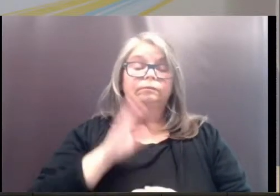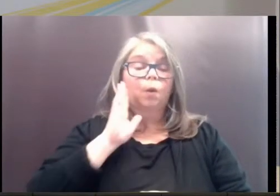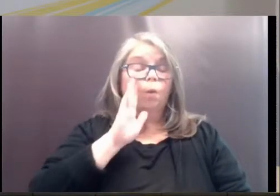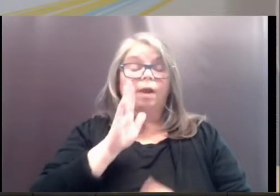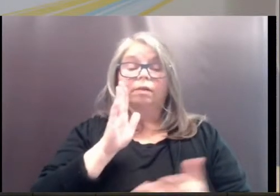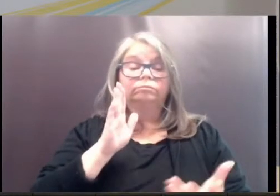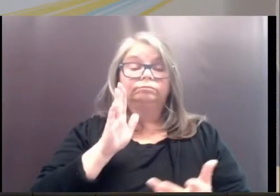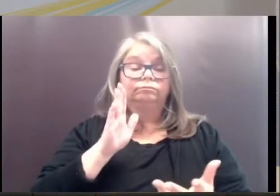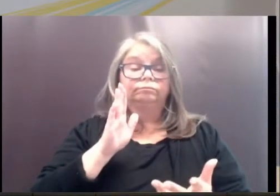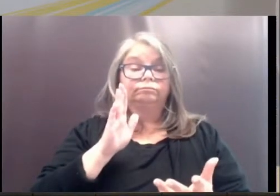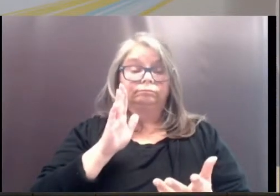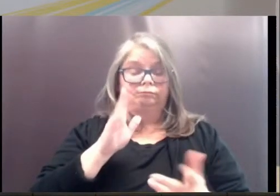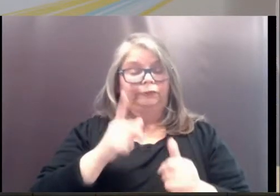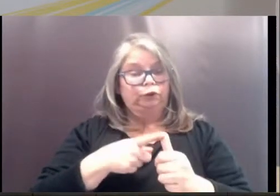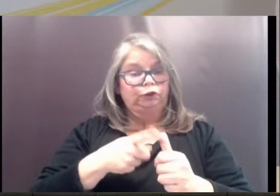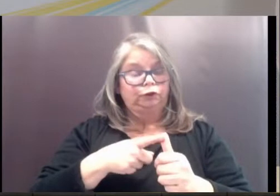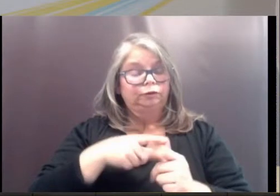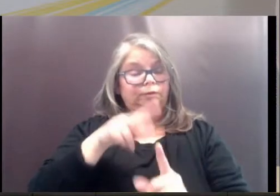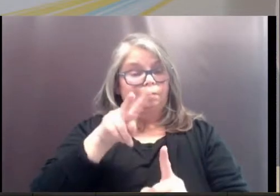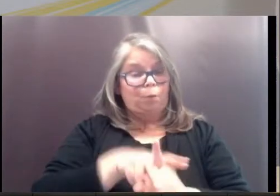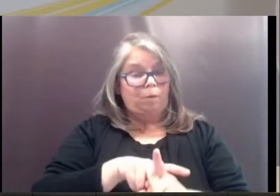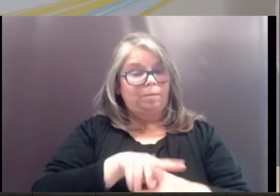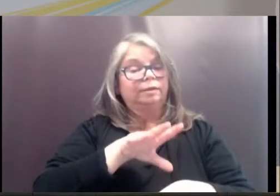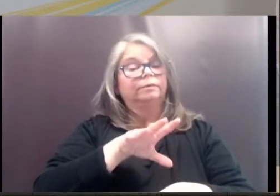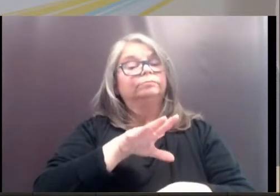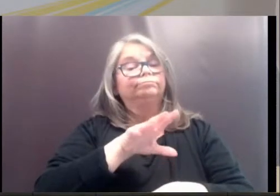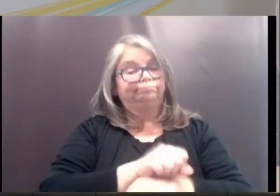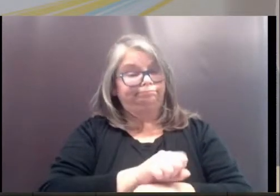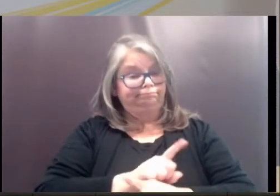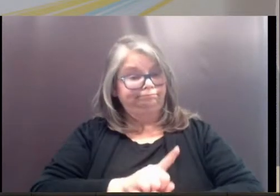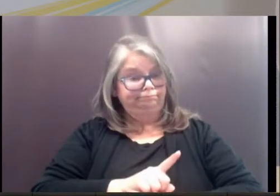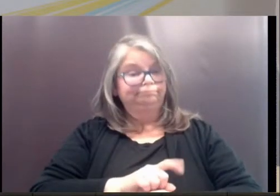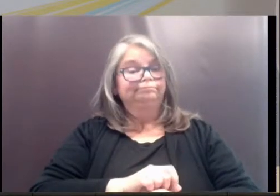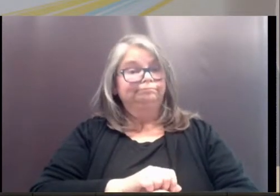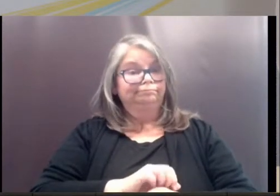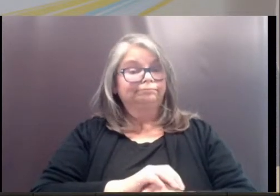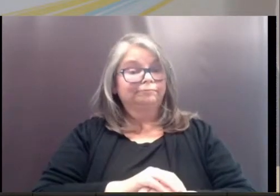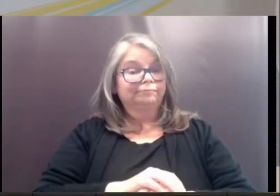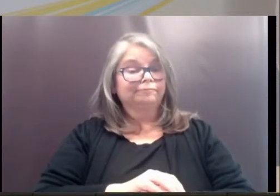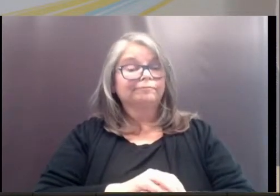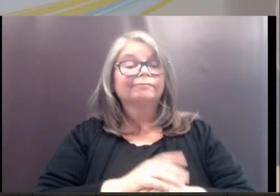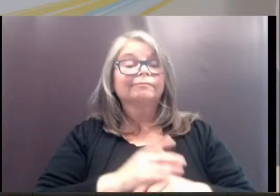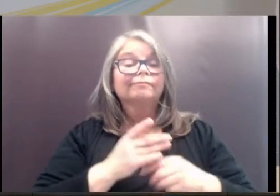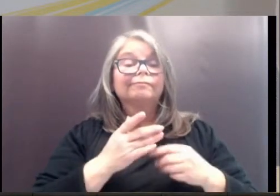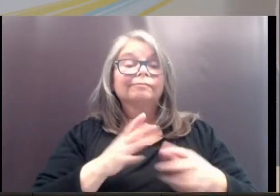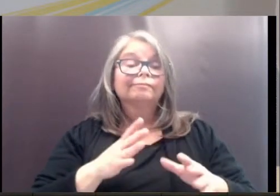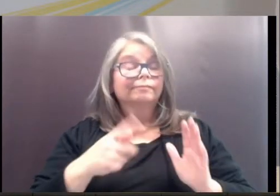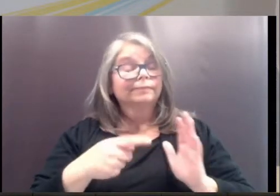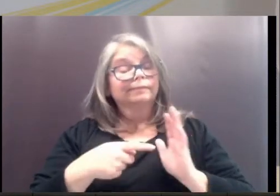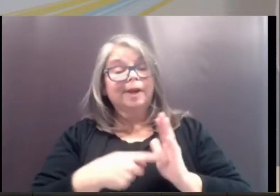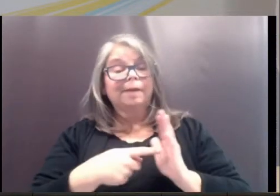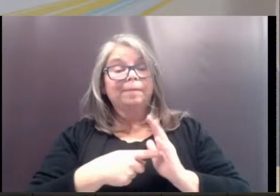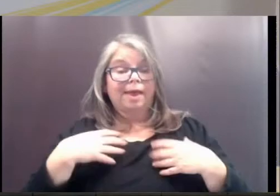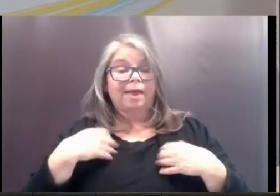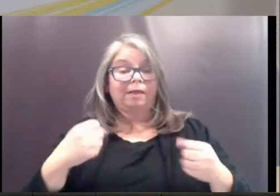and scheduled appointment for the, for instance, the healthcare workers that are identified, and they could start